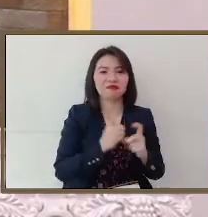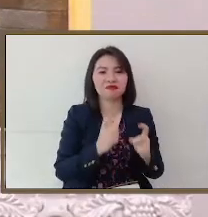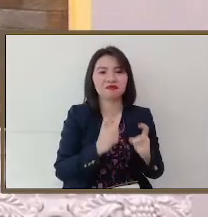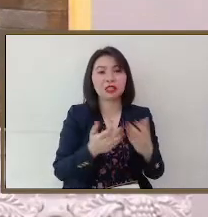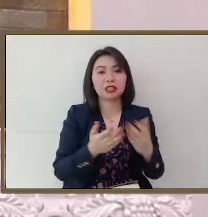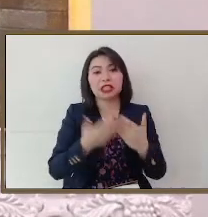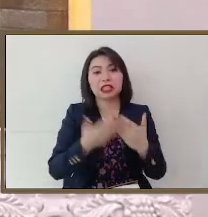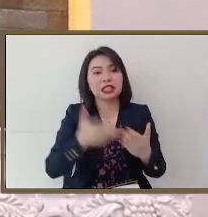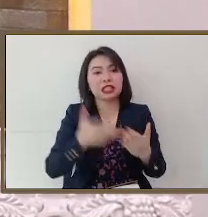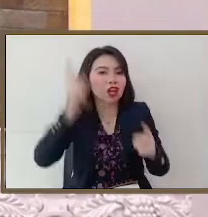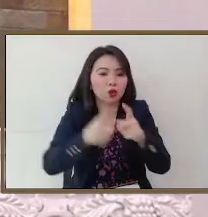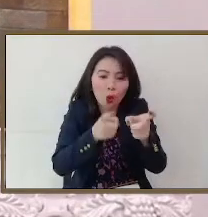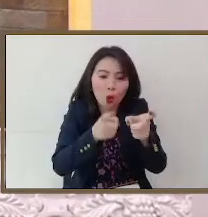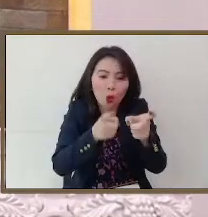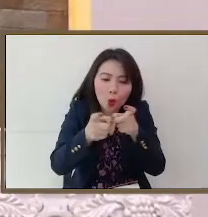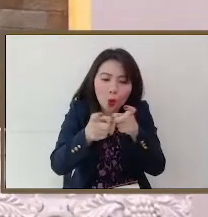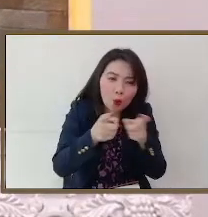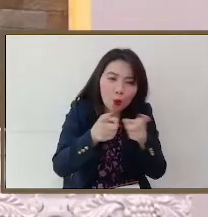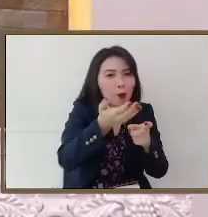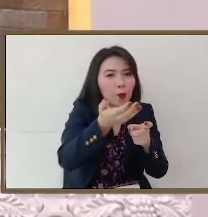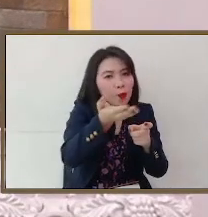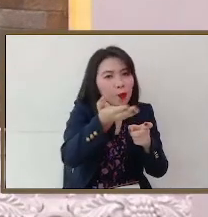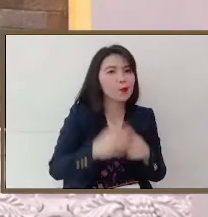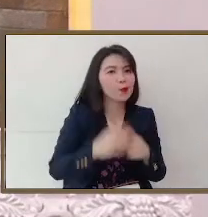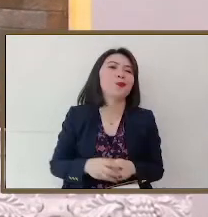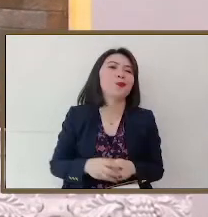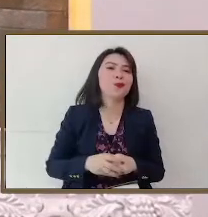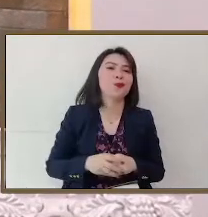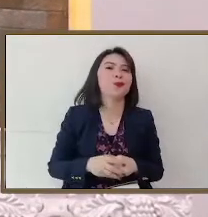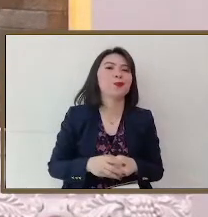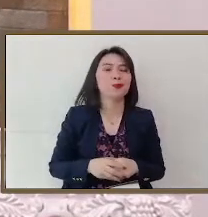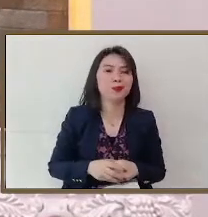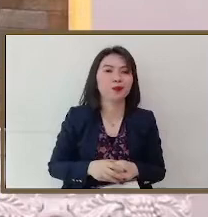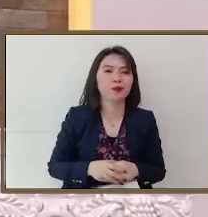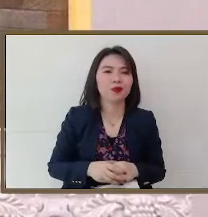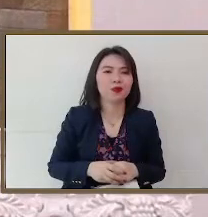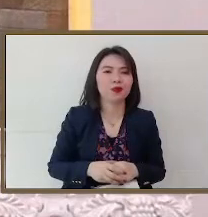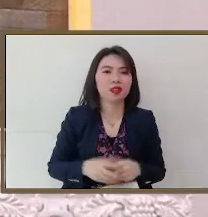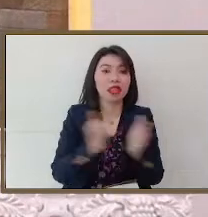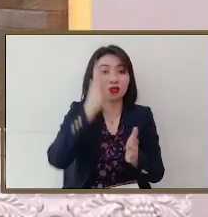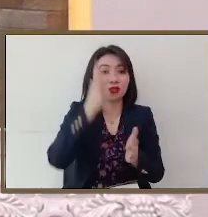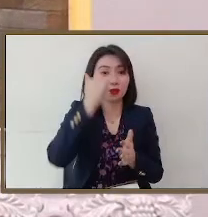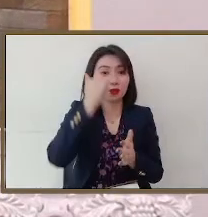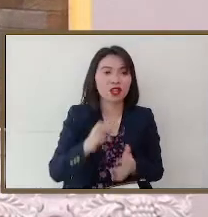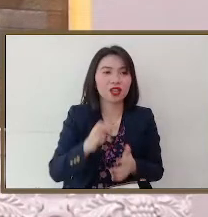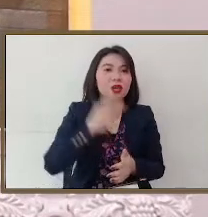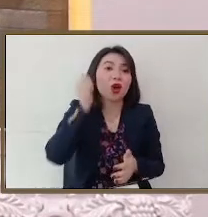Brethren, you've got to be aware of this.